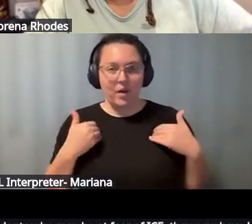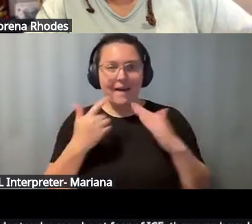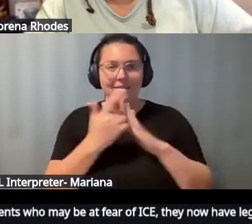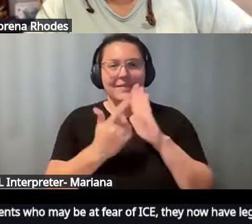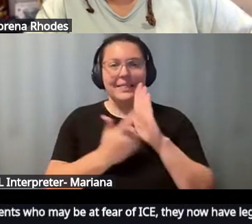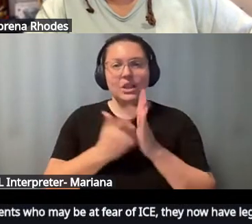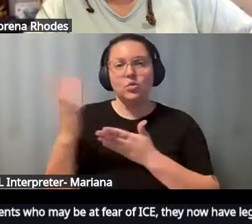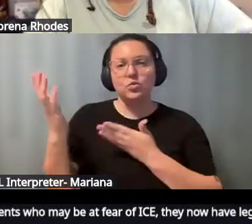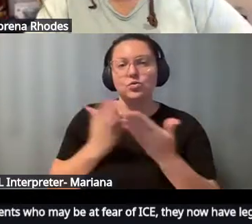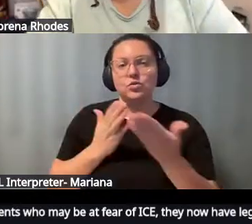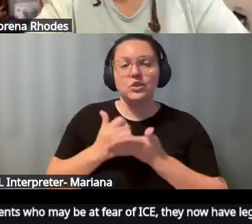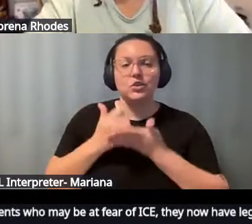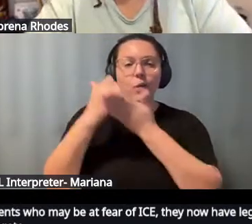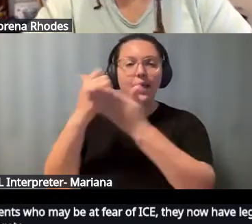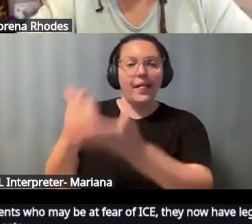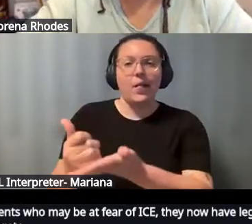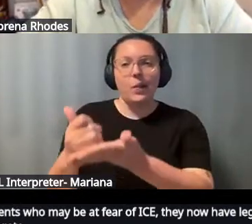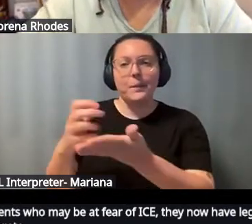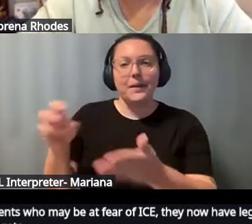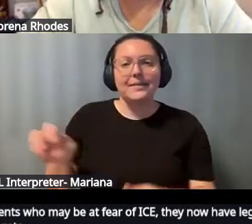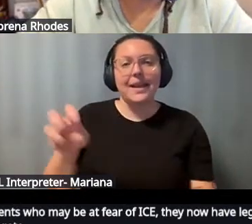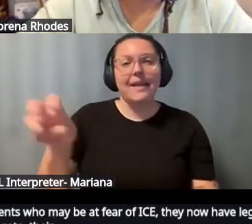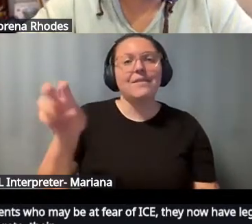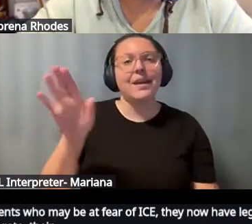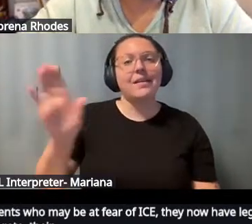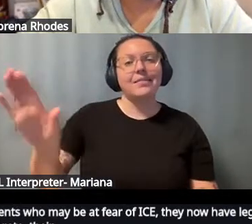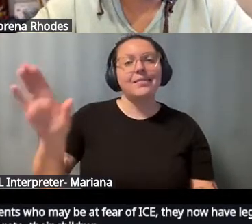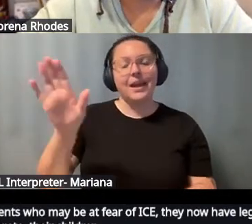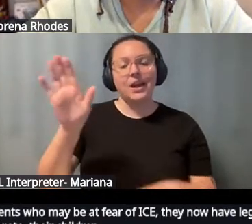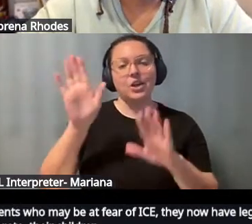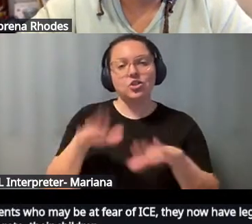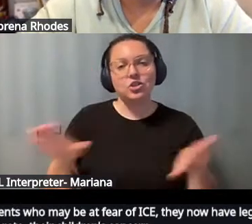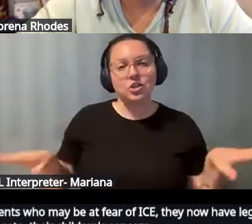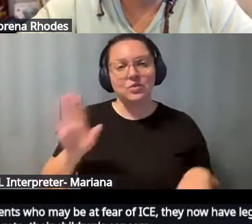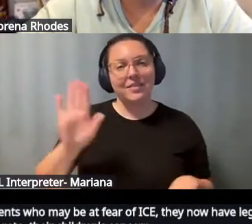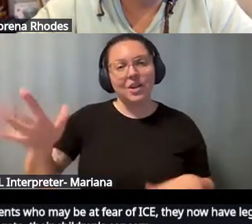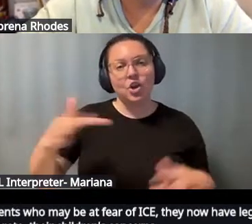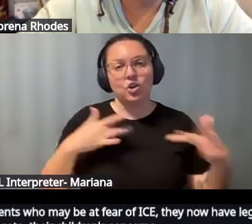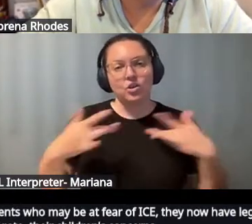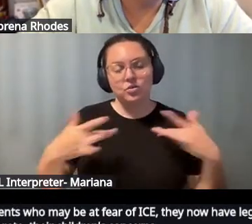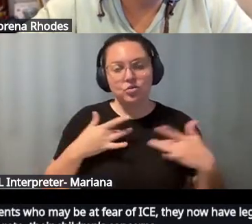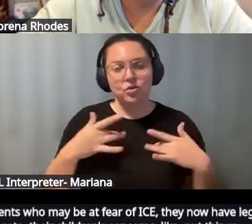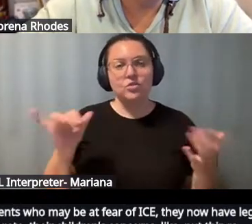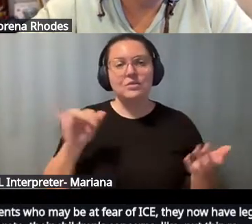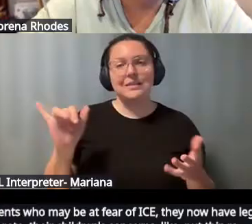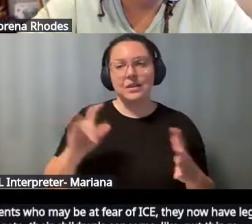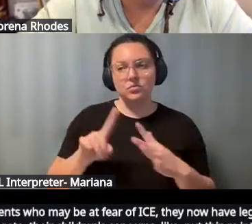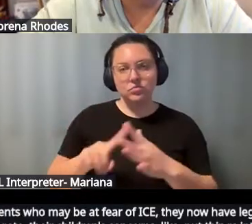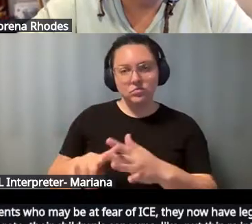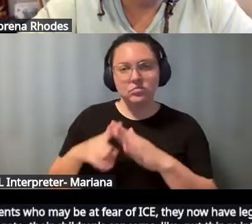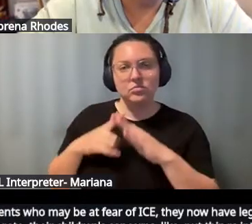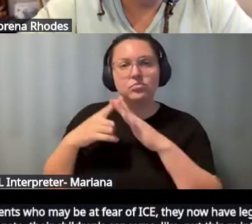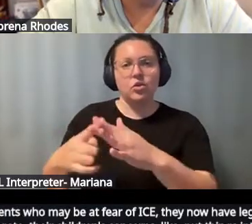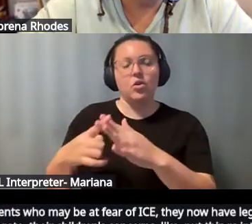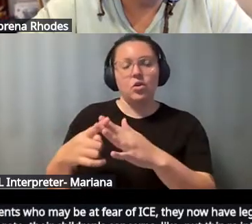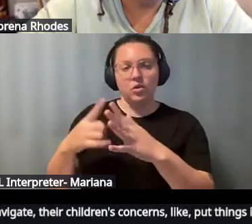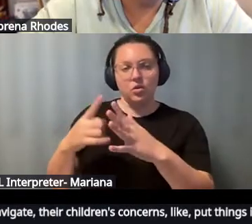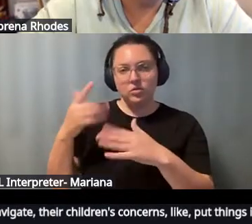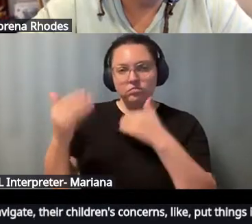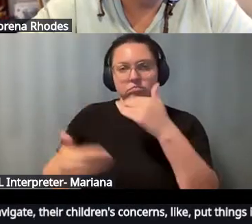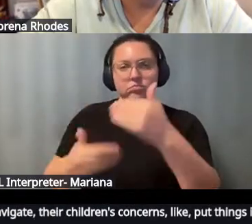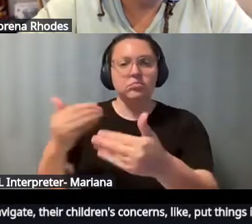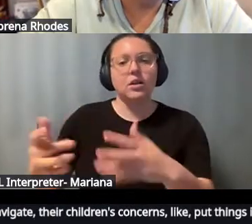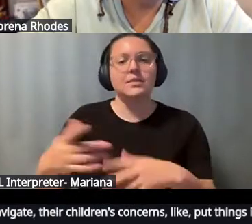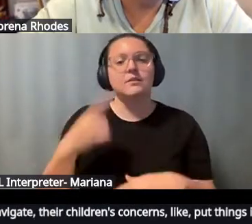them navigate their children's concerns, like put things into play for that. And I can